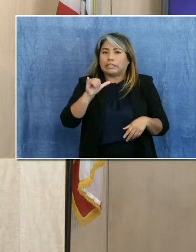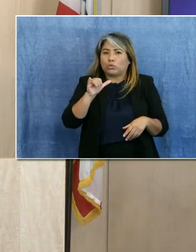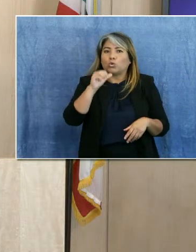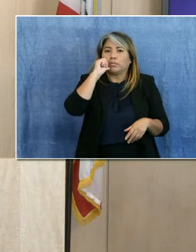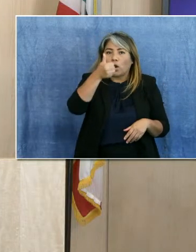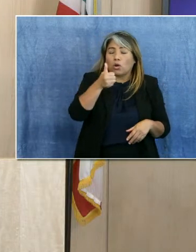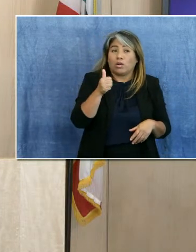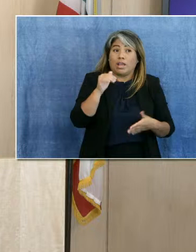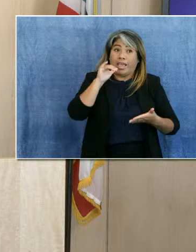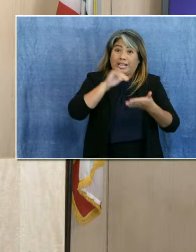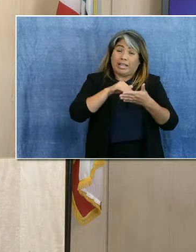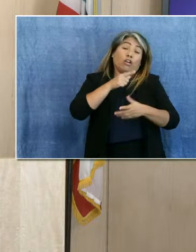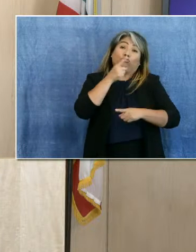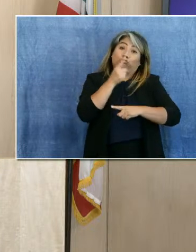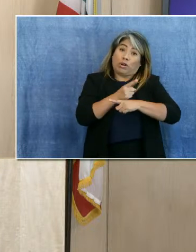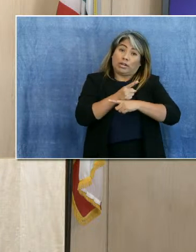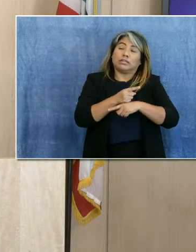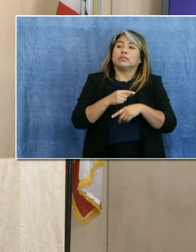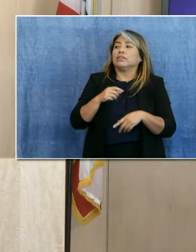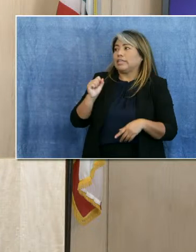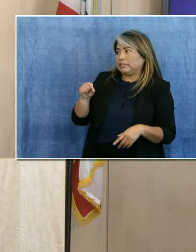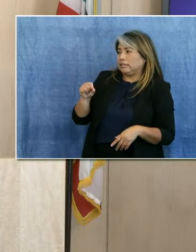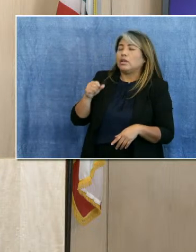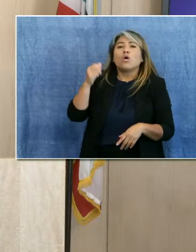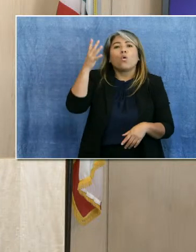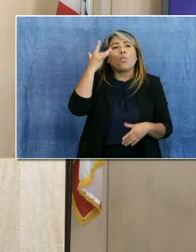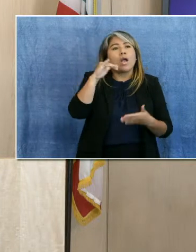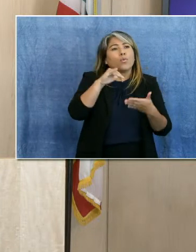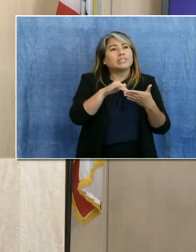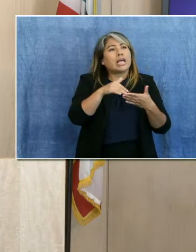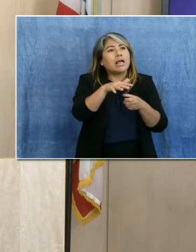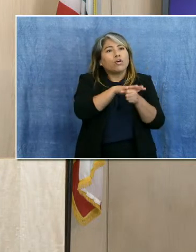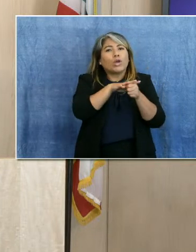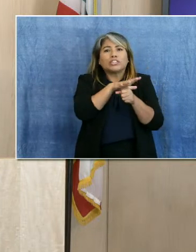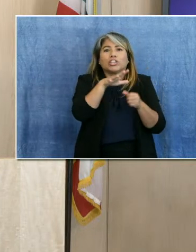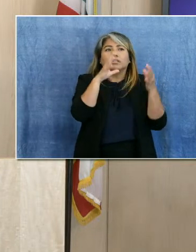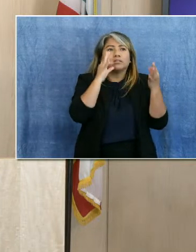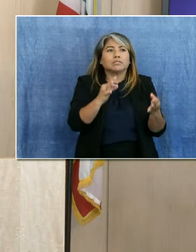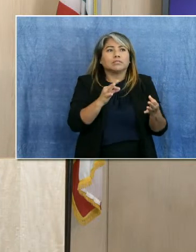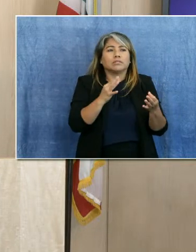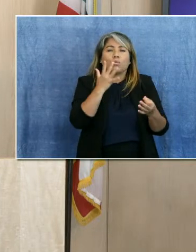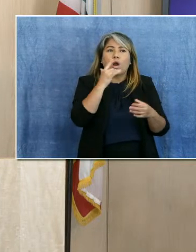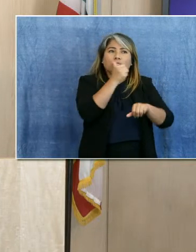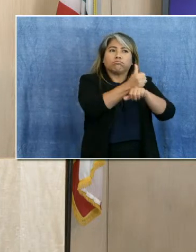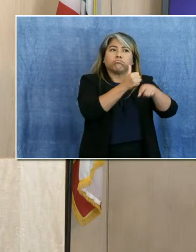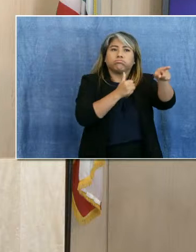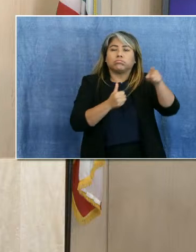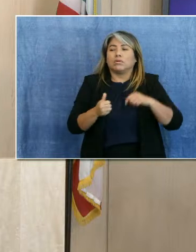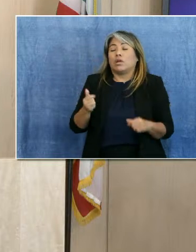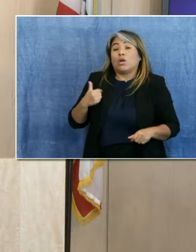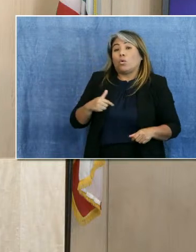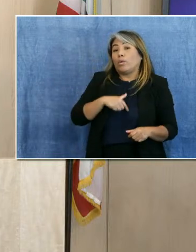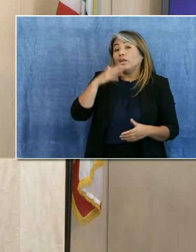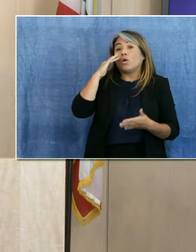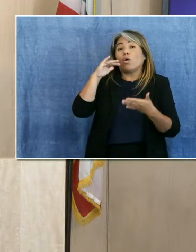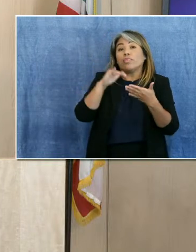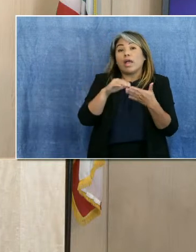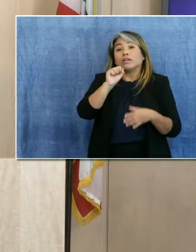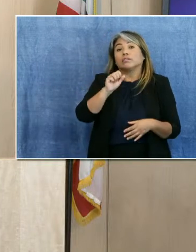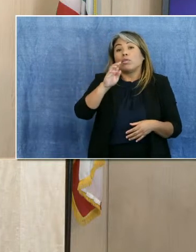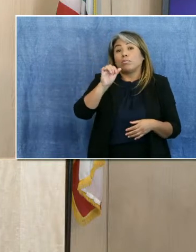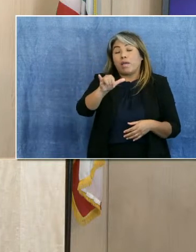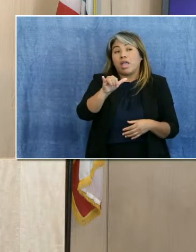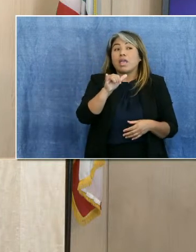correct? Yes. And why was the location selected? Well, we know that individuals in South Bay